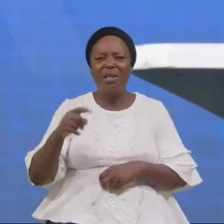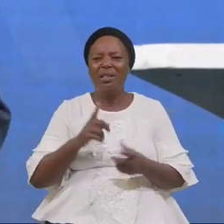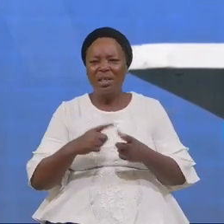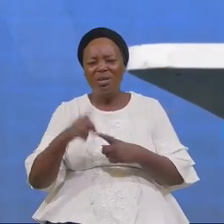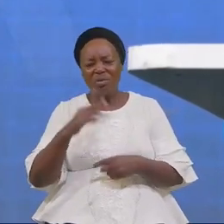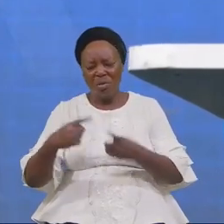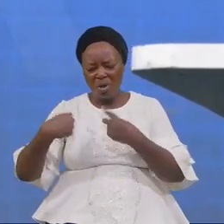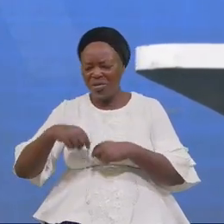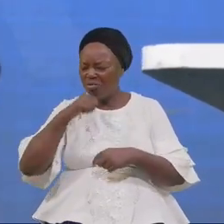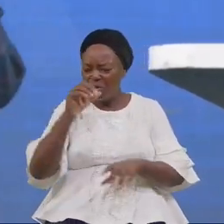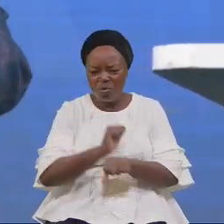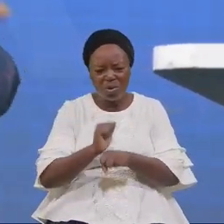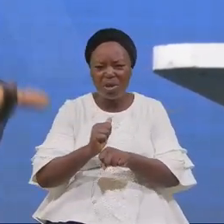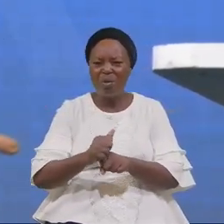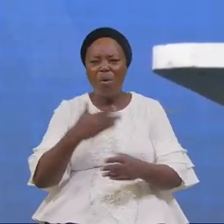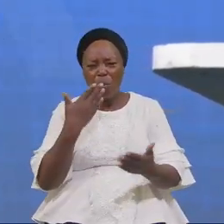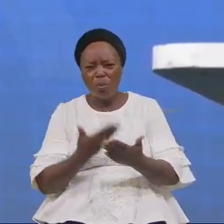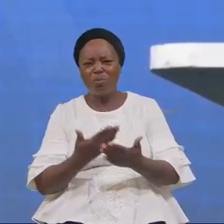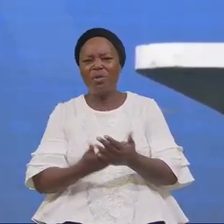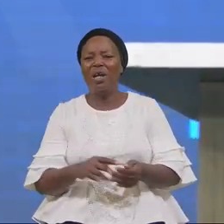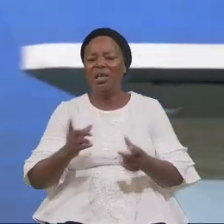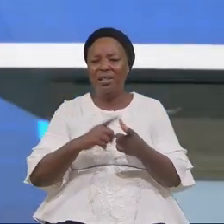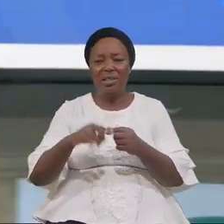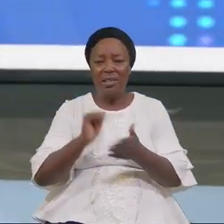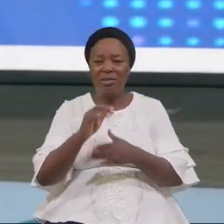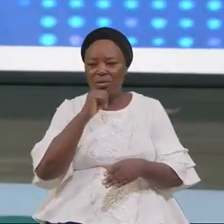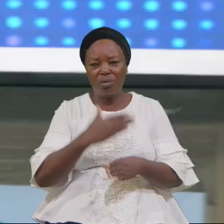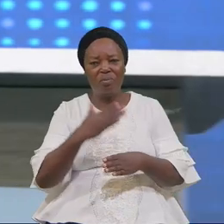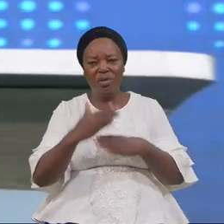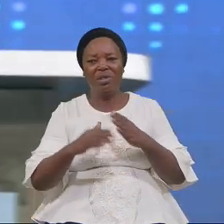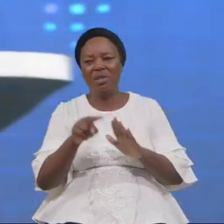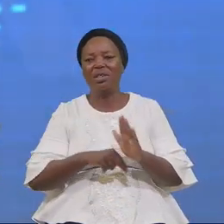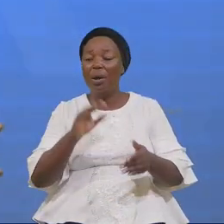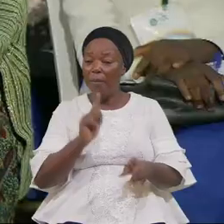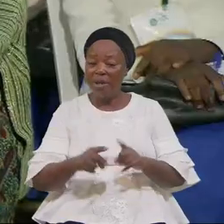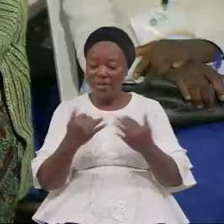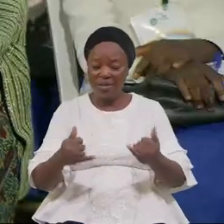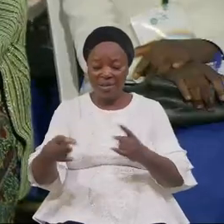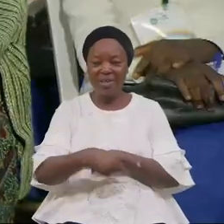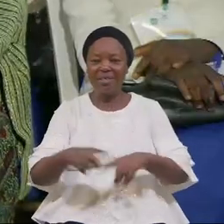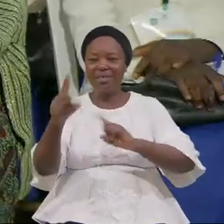not functioning well. That's incompleteness. But tonight, I am complete.